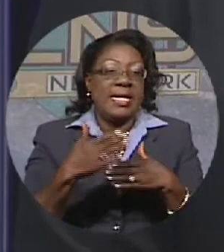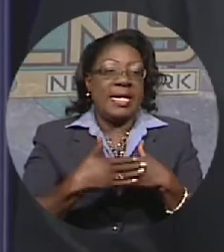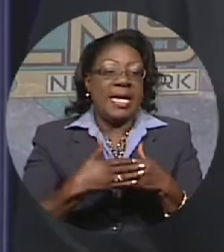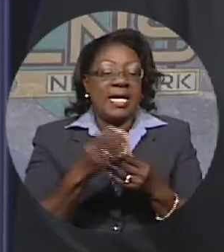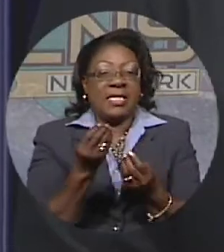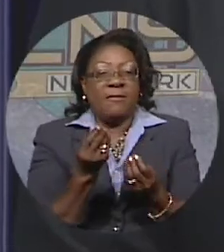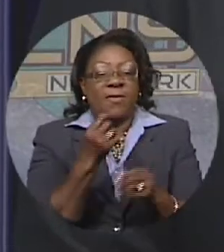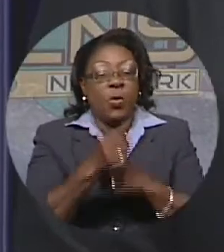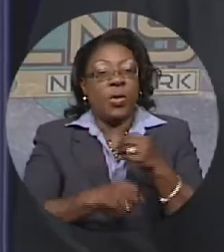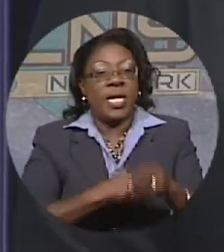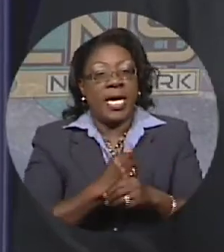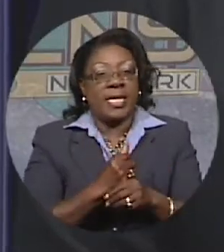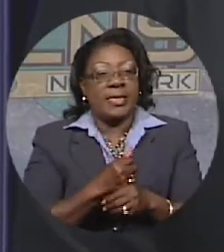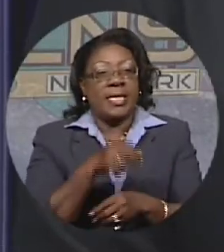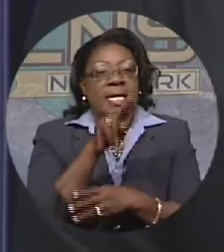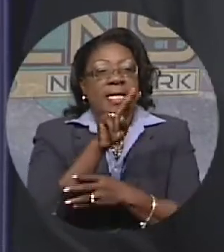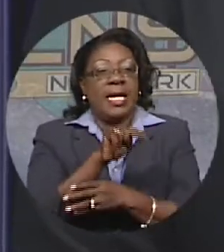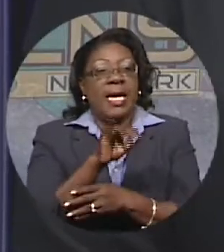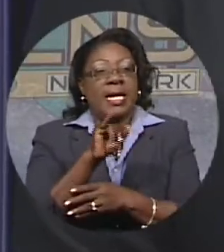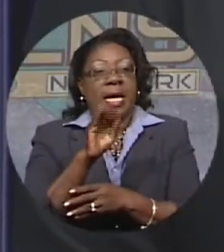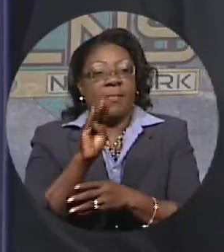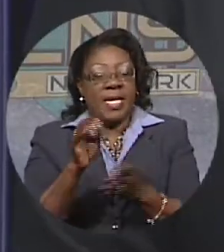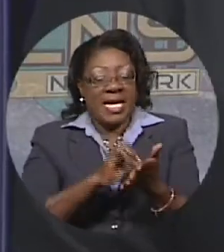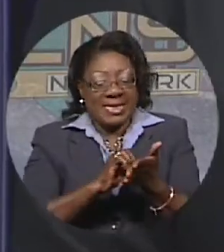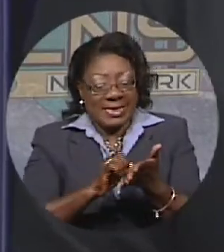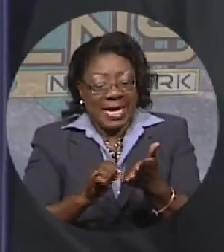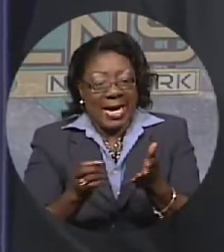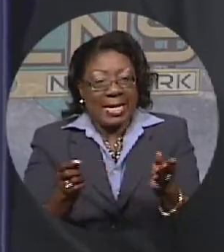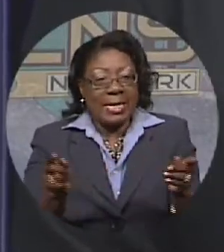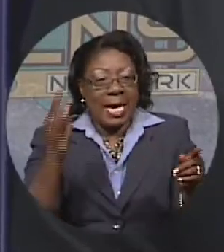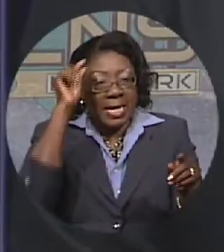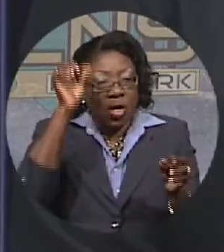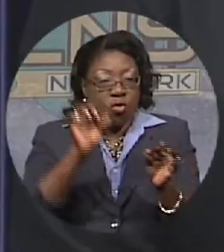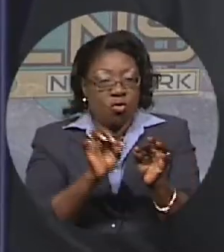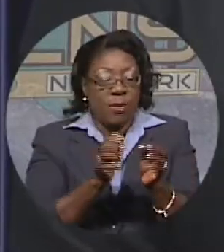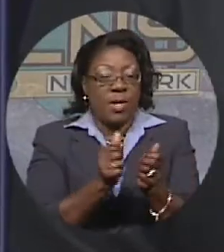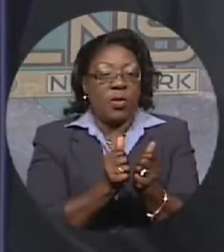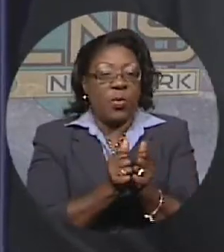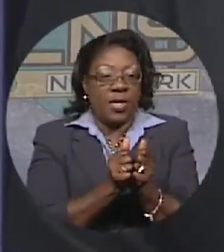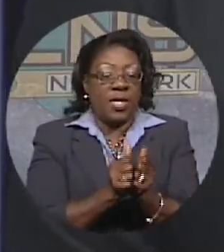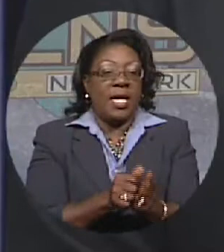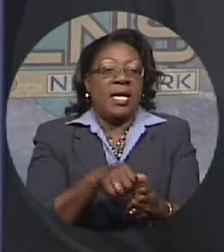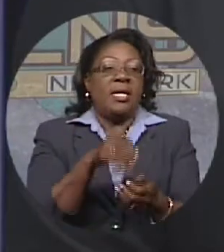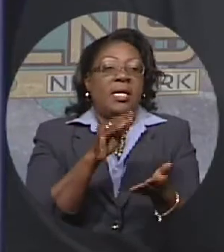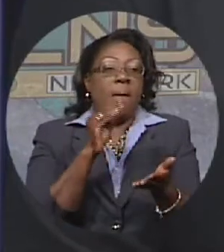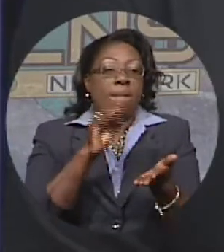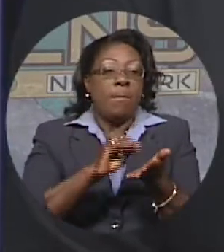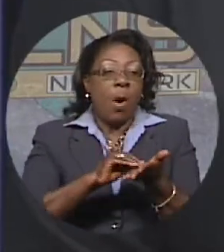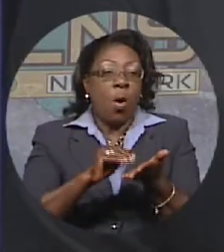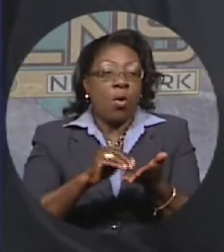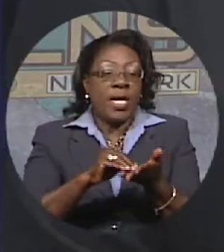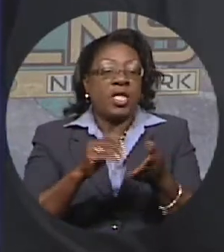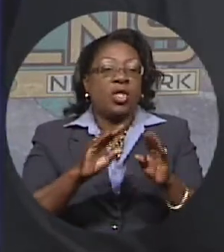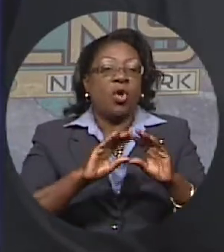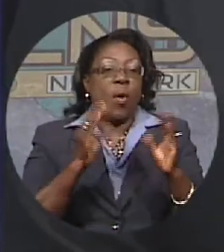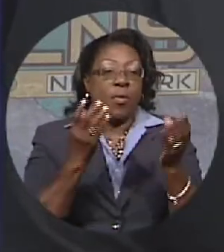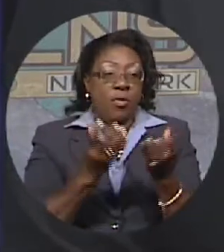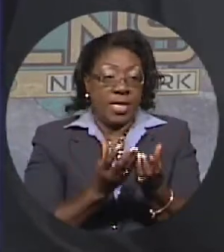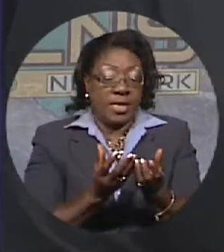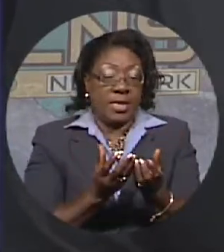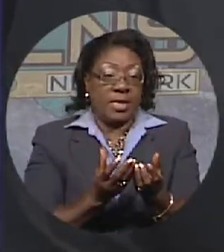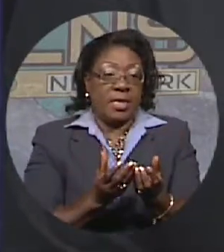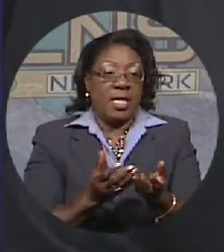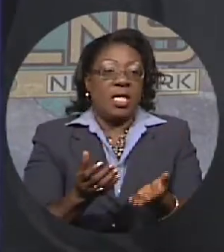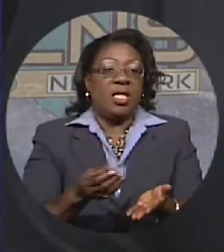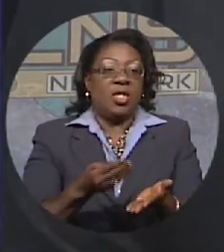has signed an agreement with the National Insurance Board to secure $60 million over six phases to fund the new project. In each phase,